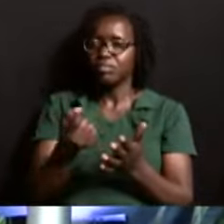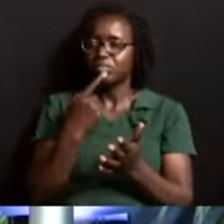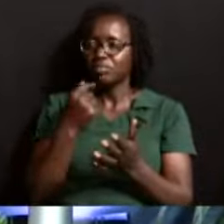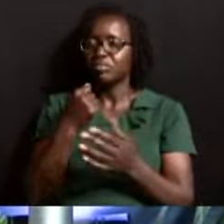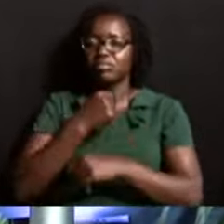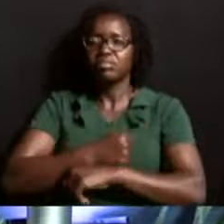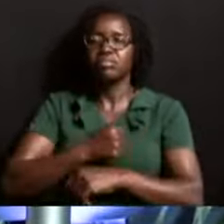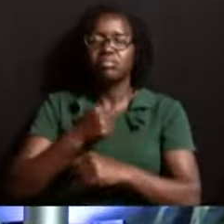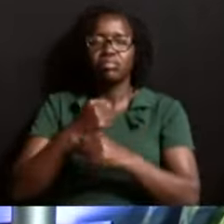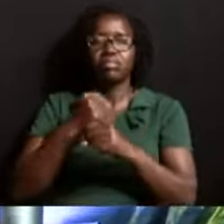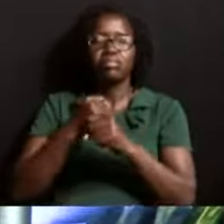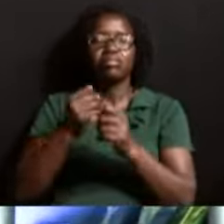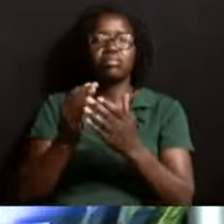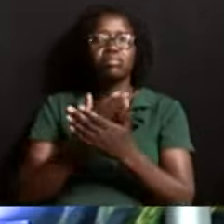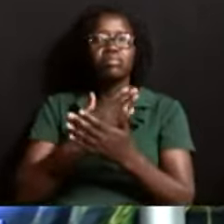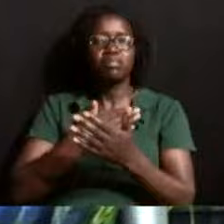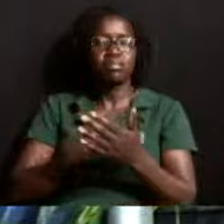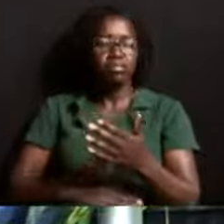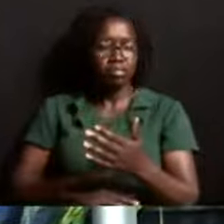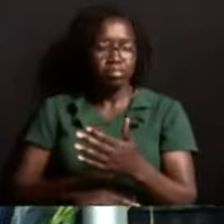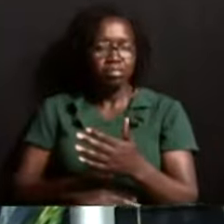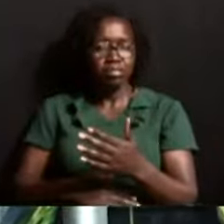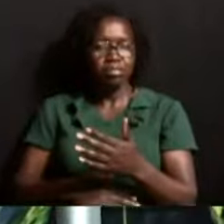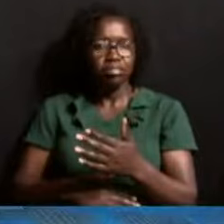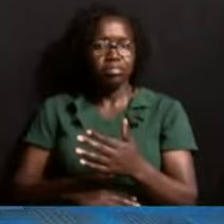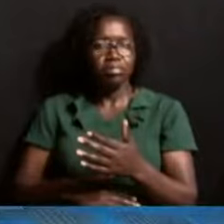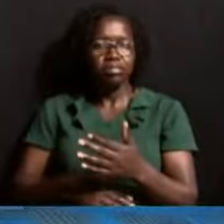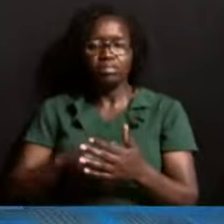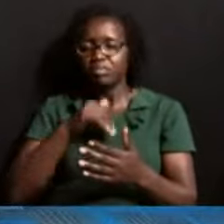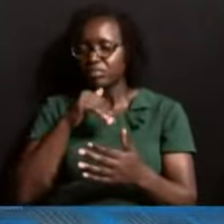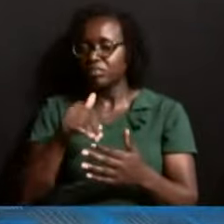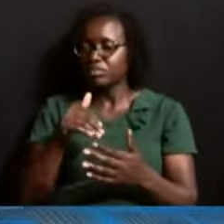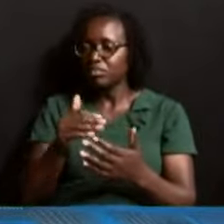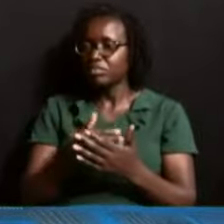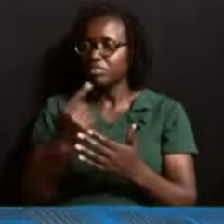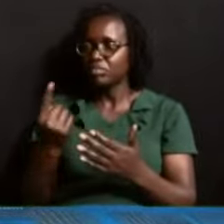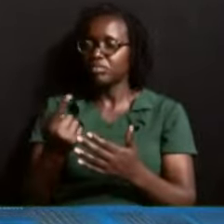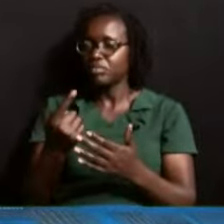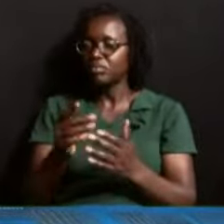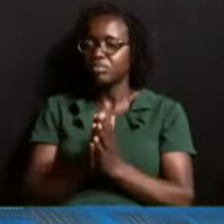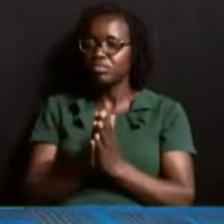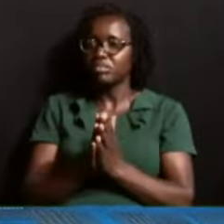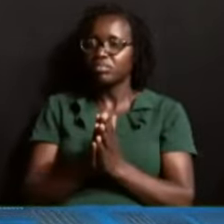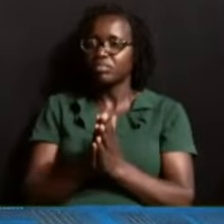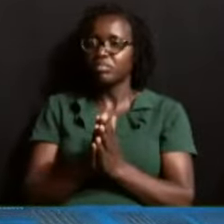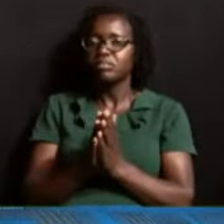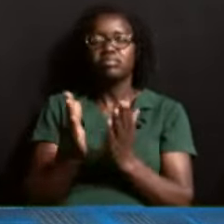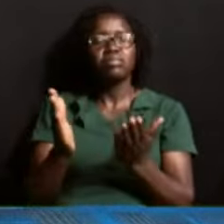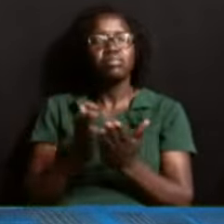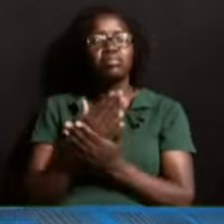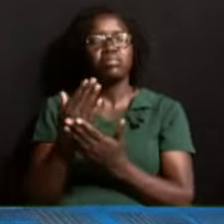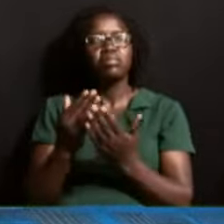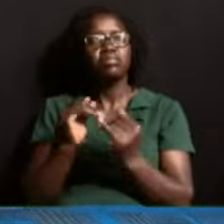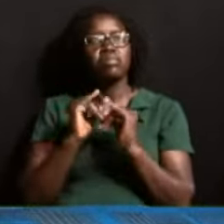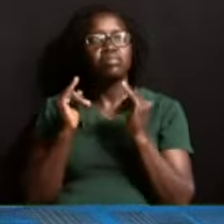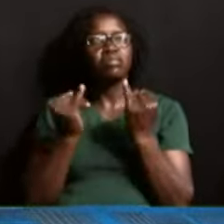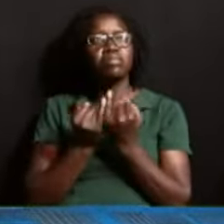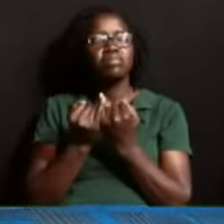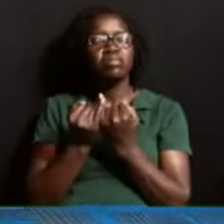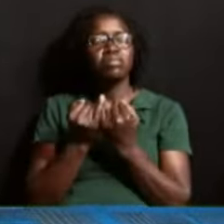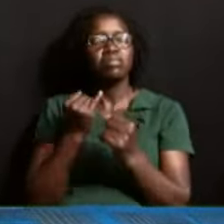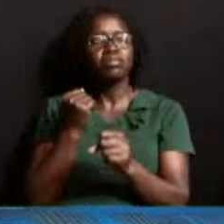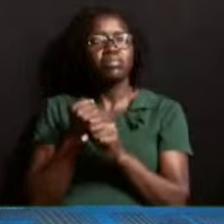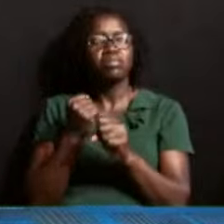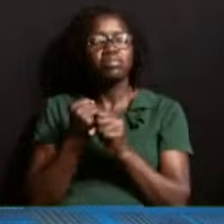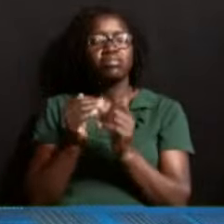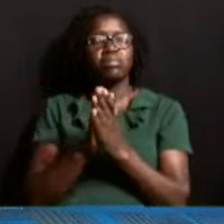with somebody, not a novice who graduates from a teaching institution. We are dealing with